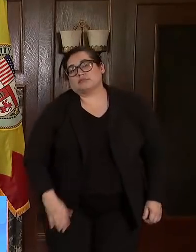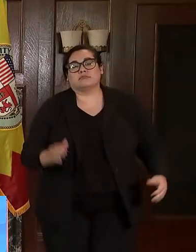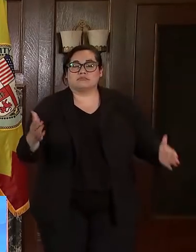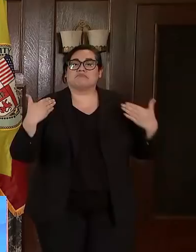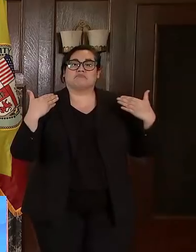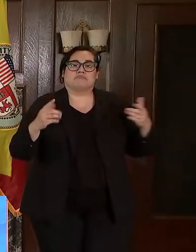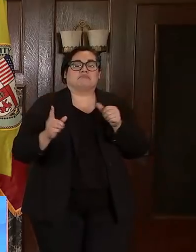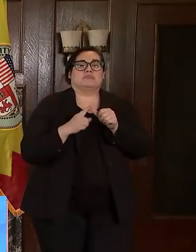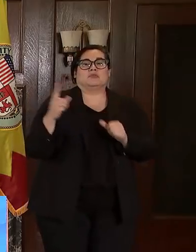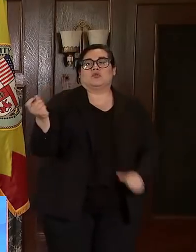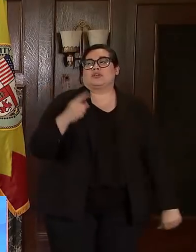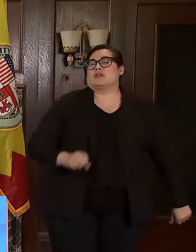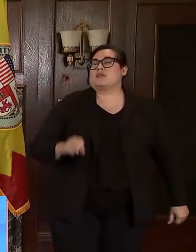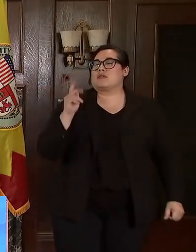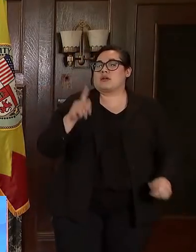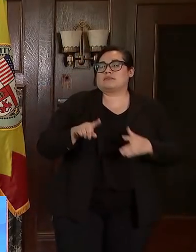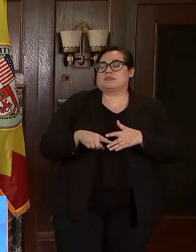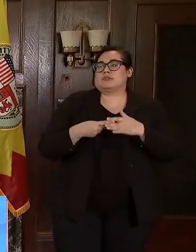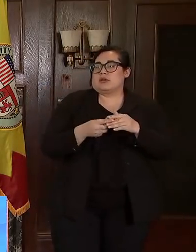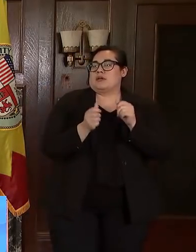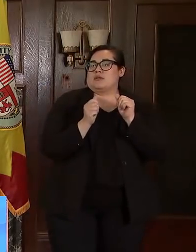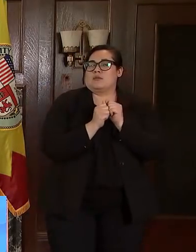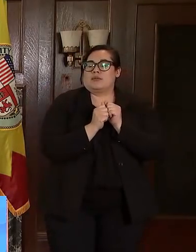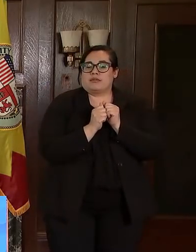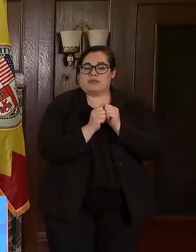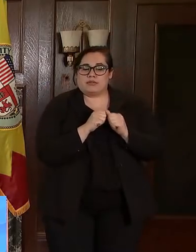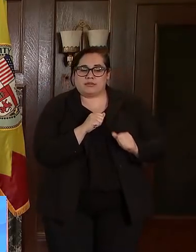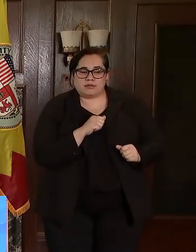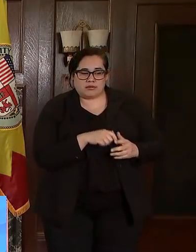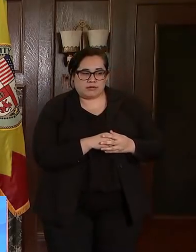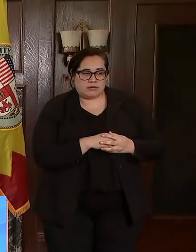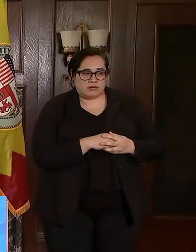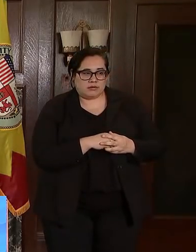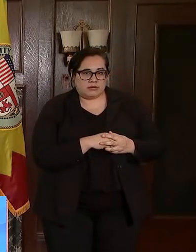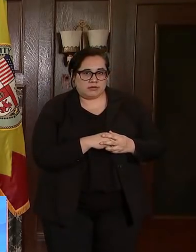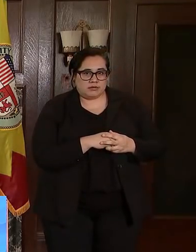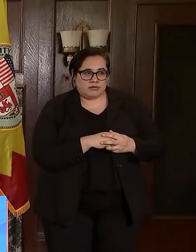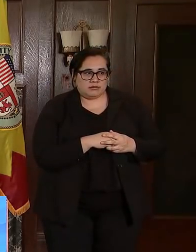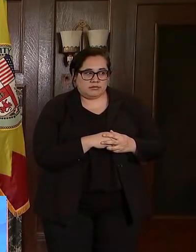And let us earn each step moving forward. And the first question comes from the line of...